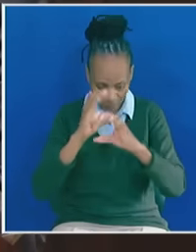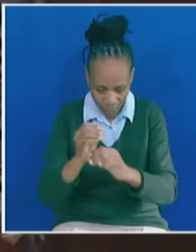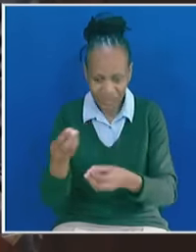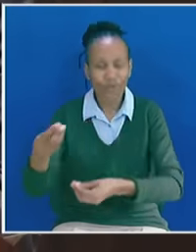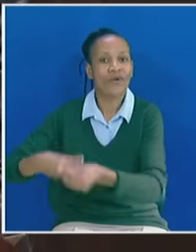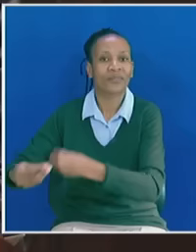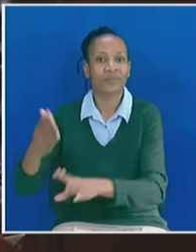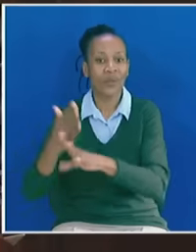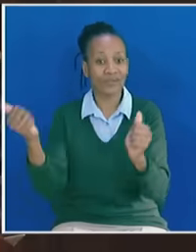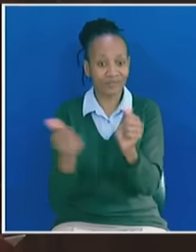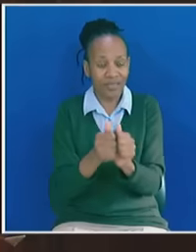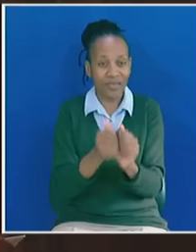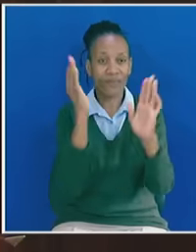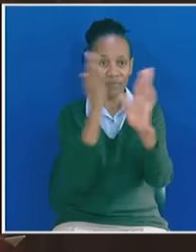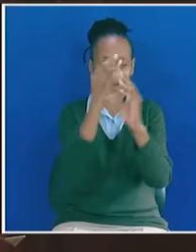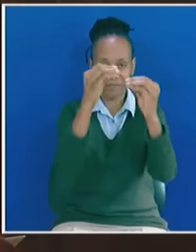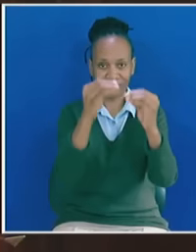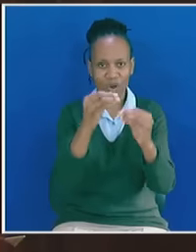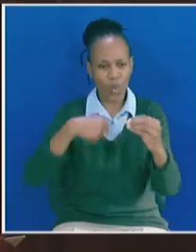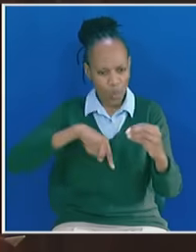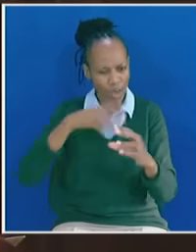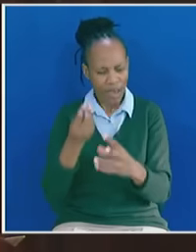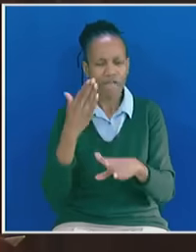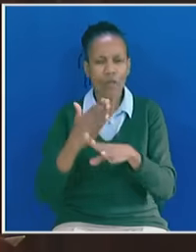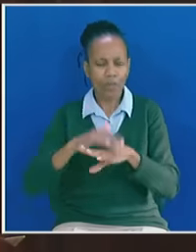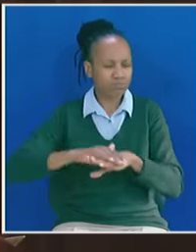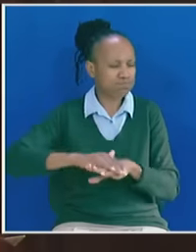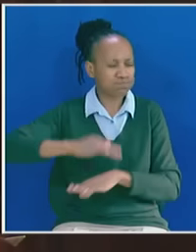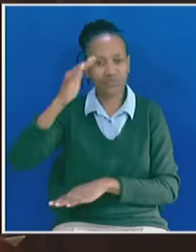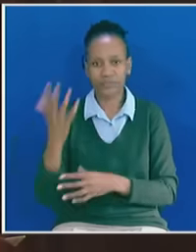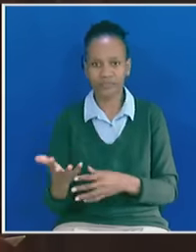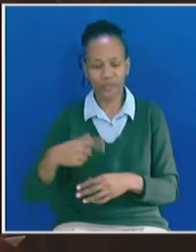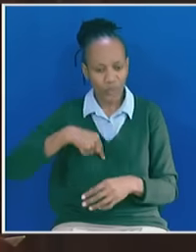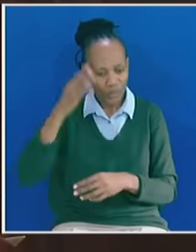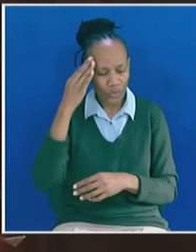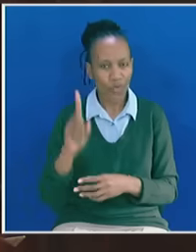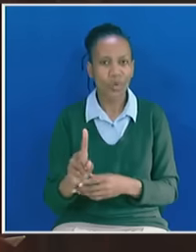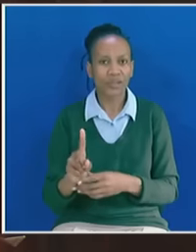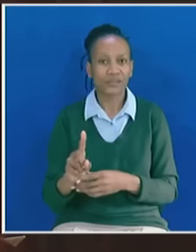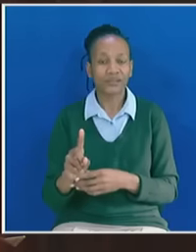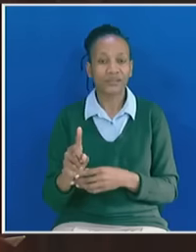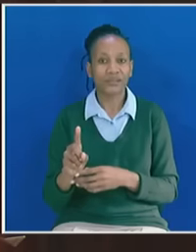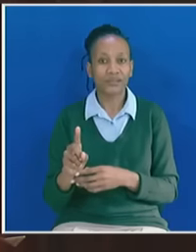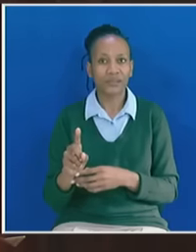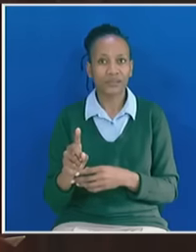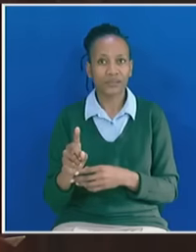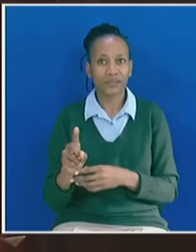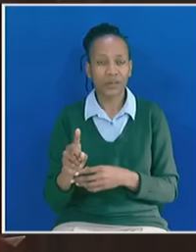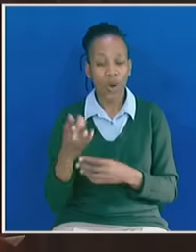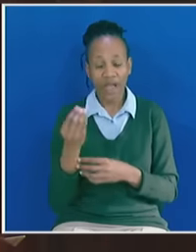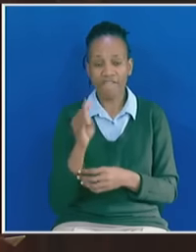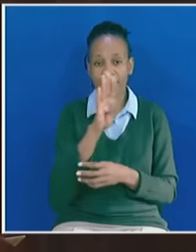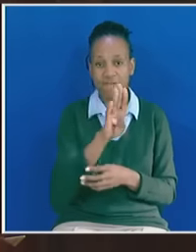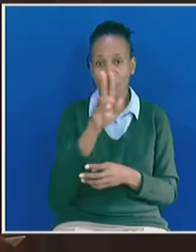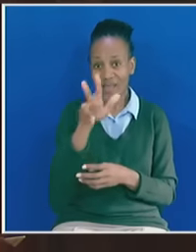private sector, and we have done a lot of work. As noted, the Assess for Forfeiture Unit has at 483